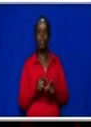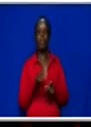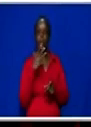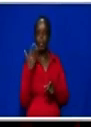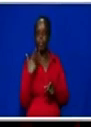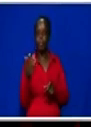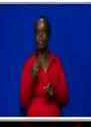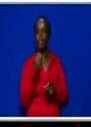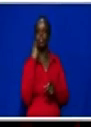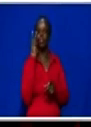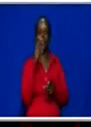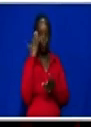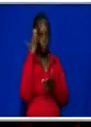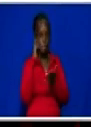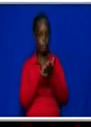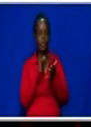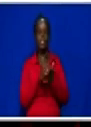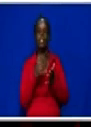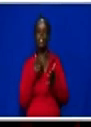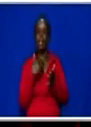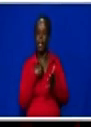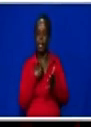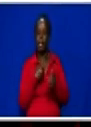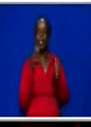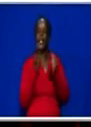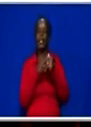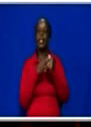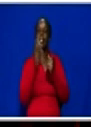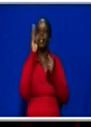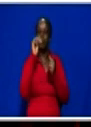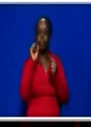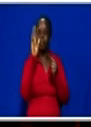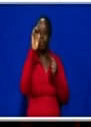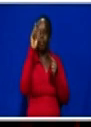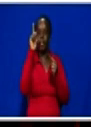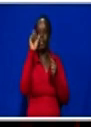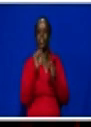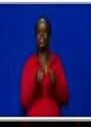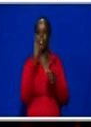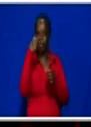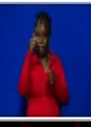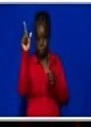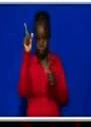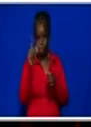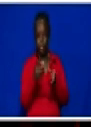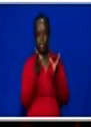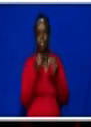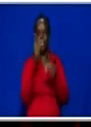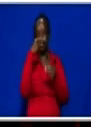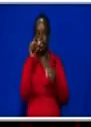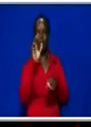2, you realize it will be carrying 8 marks. These are marks that you can easily score and